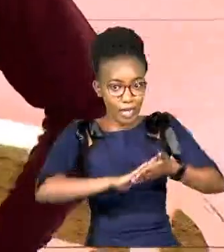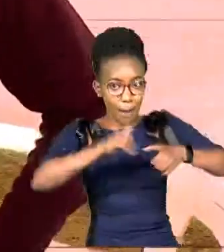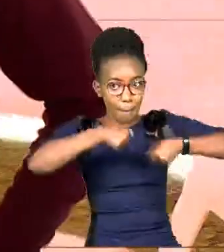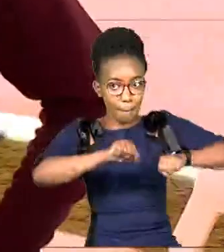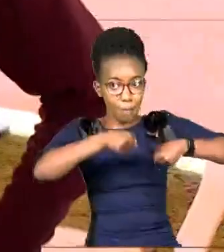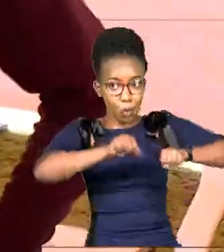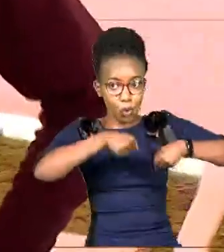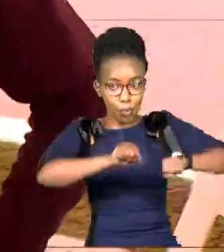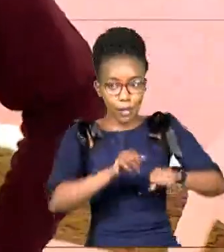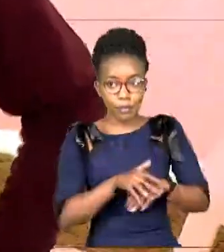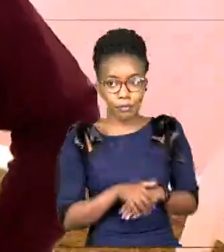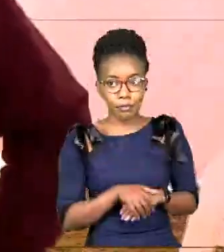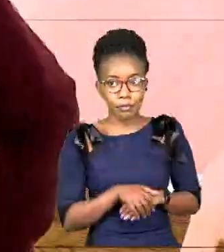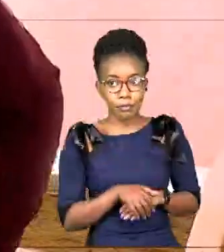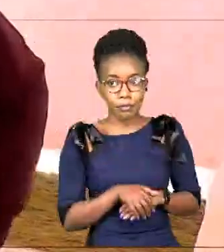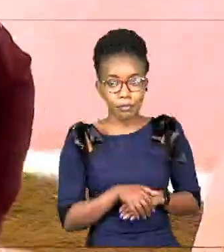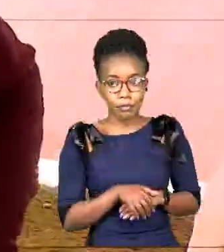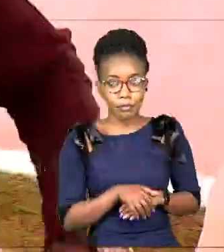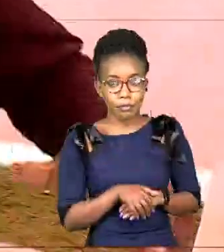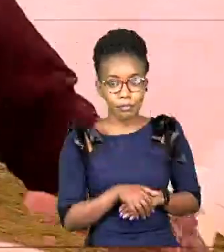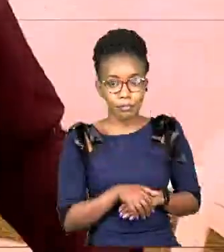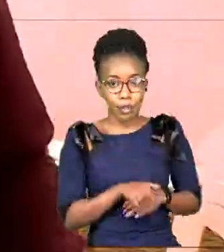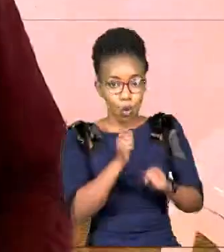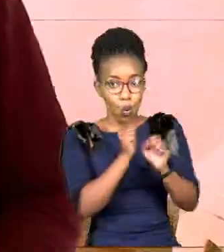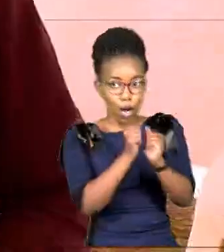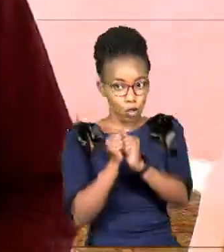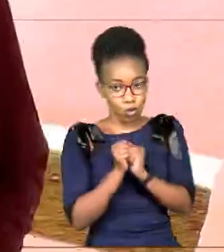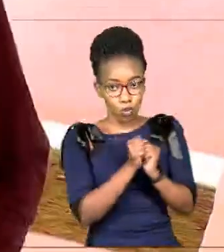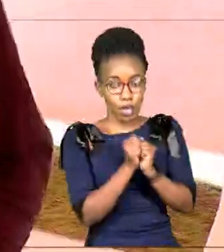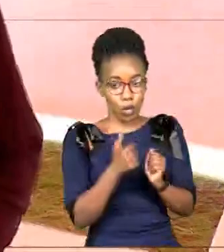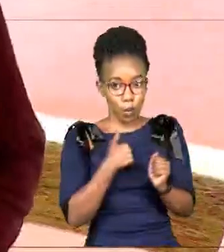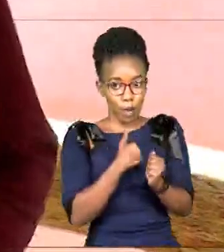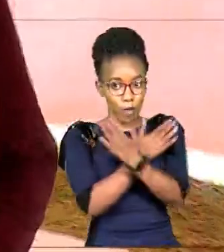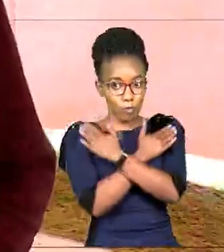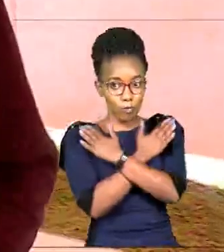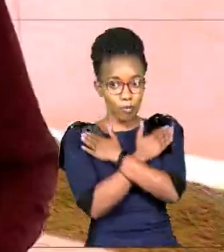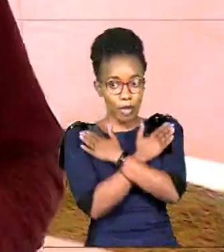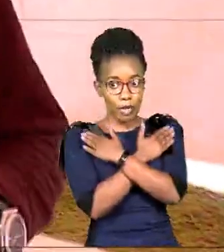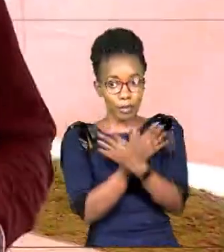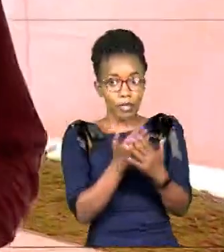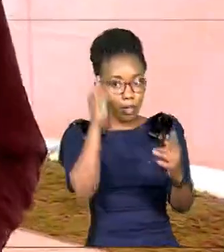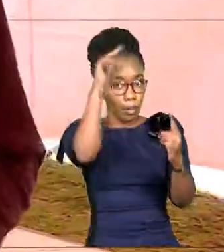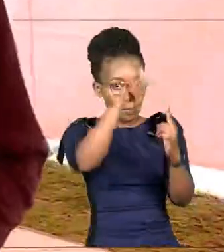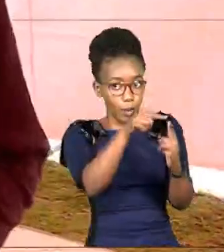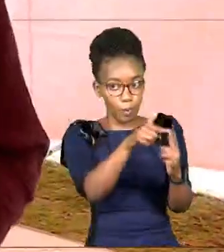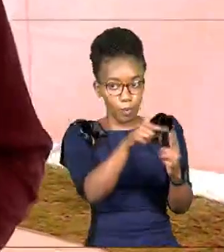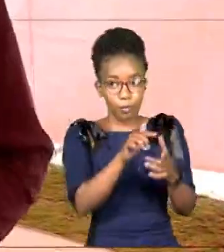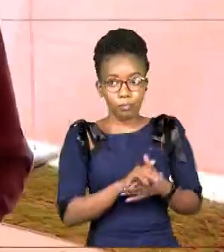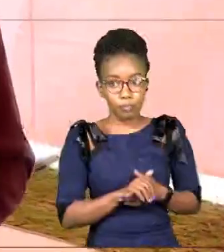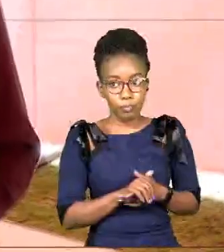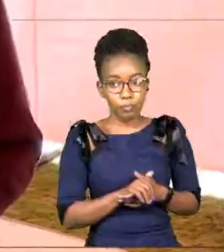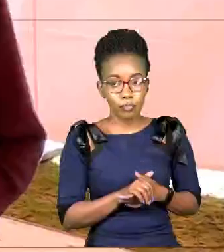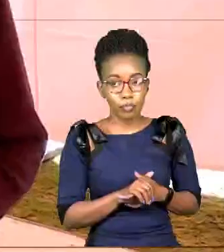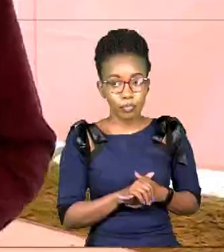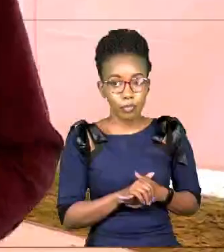with my friends, Peter Nzioki and Ian Mutisha. Our bike is modified for the purpose of adaptability and high